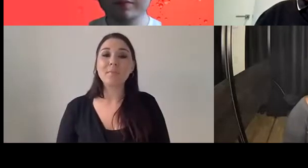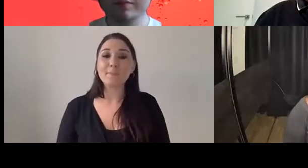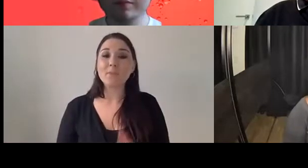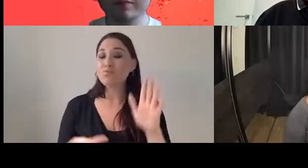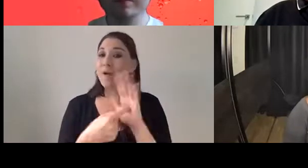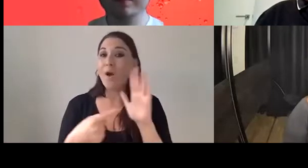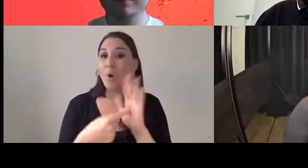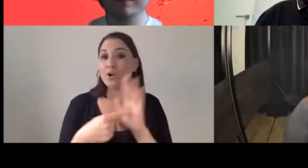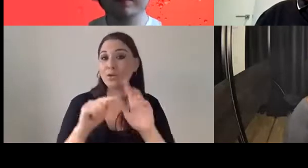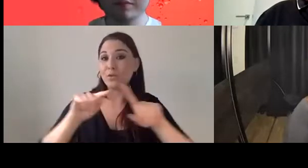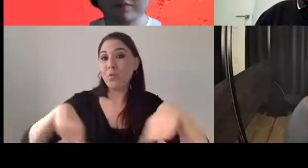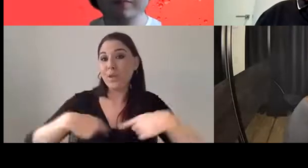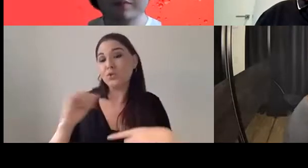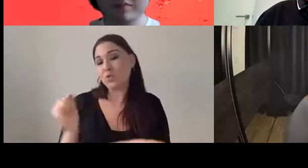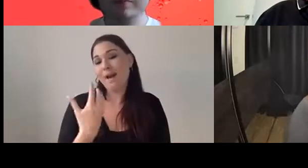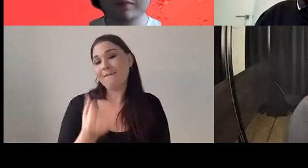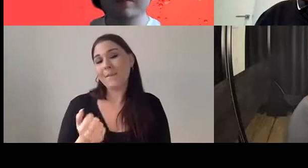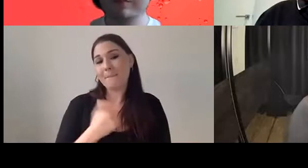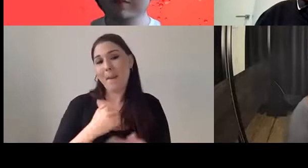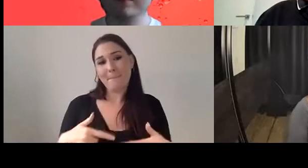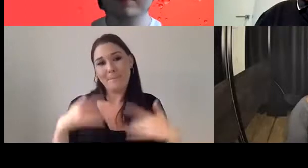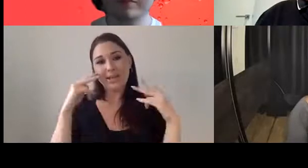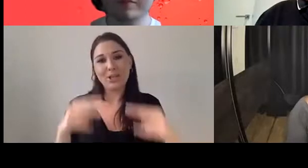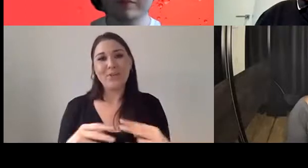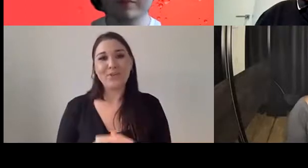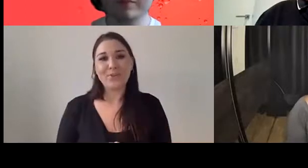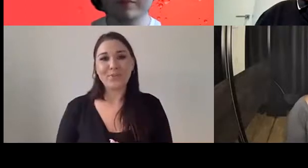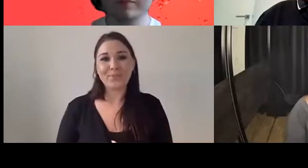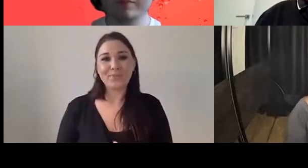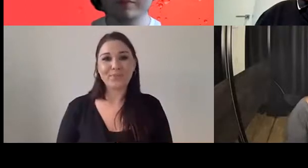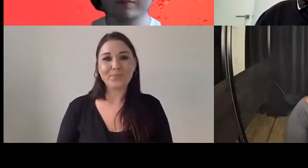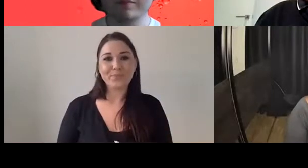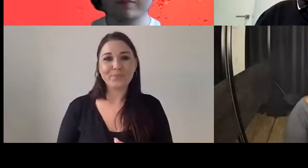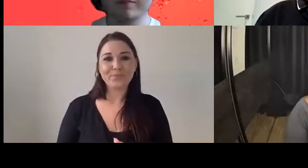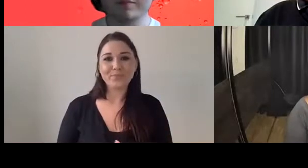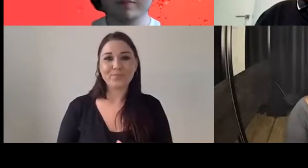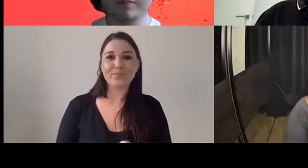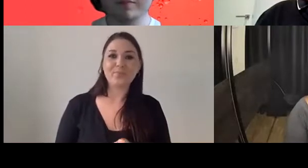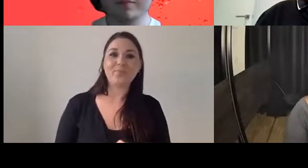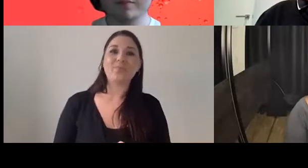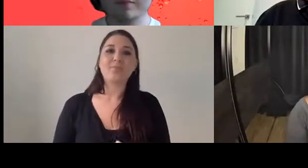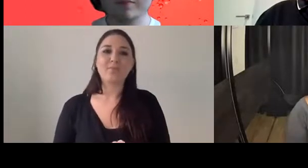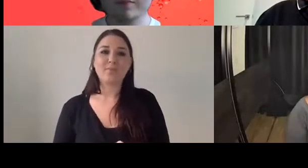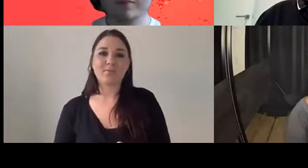should have, in my opinion. Yeah, and as part of our full stack